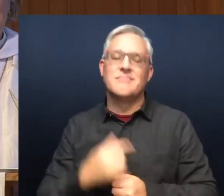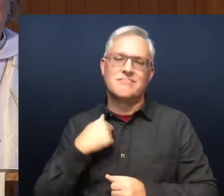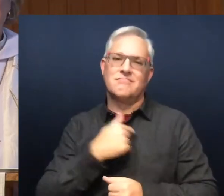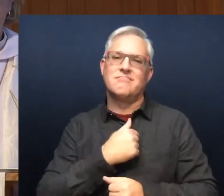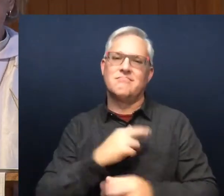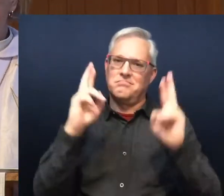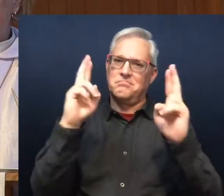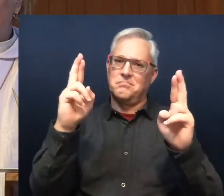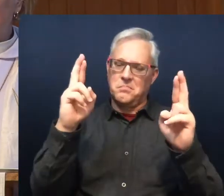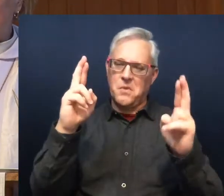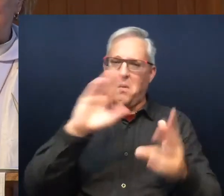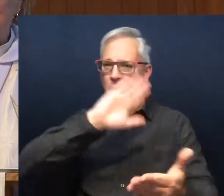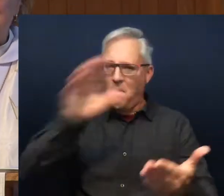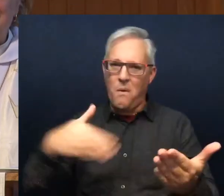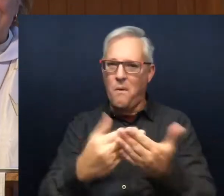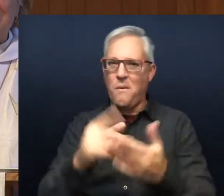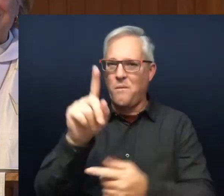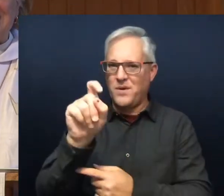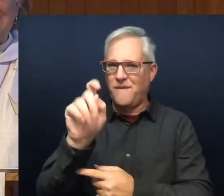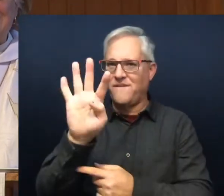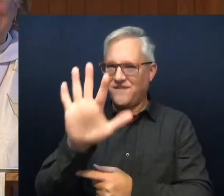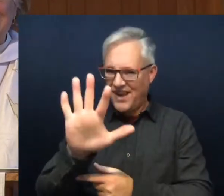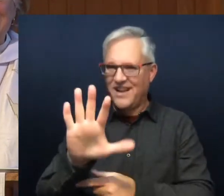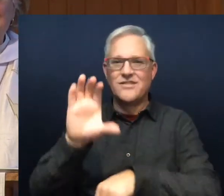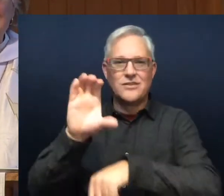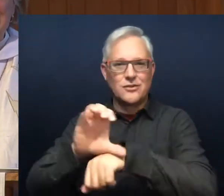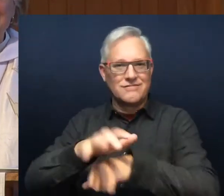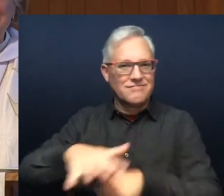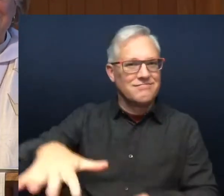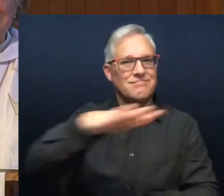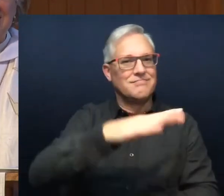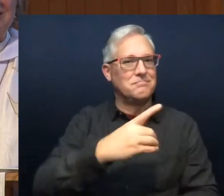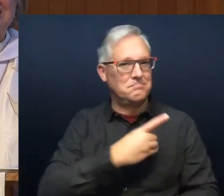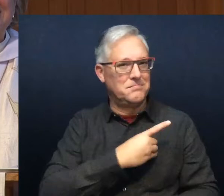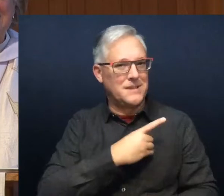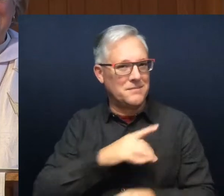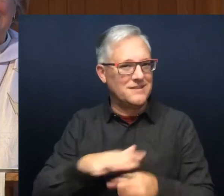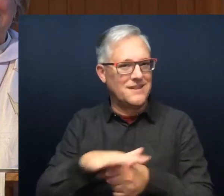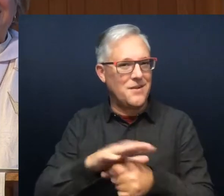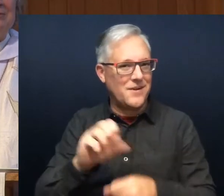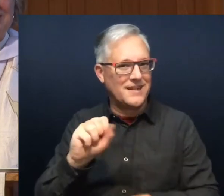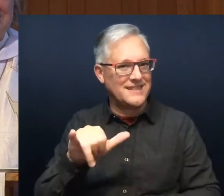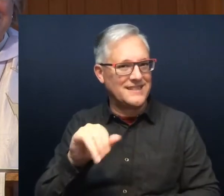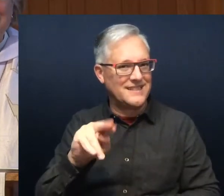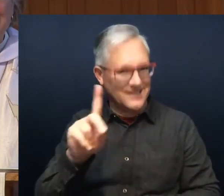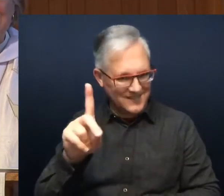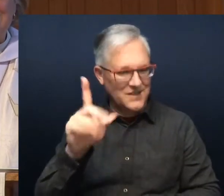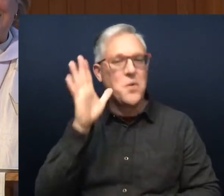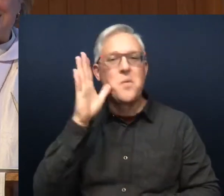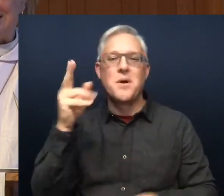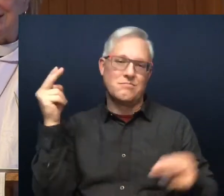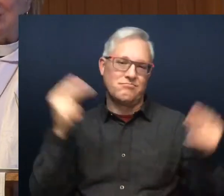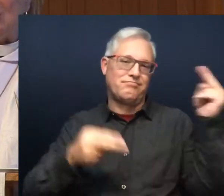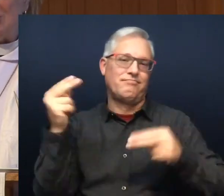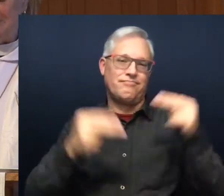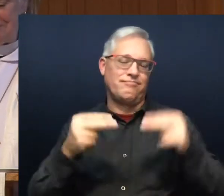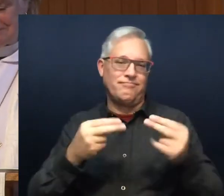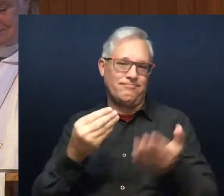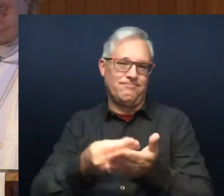every one of our 145 congregations in the Minneapolis Area Synod participate in